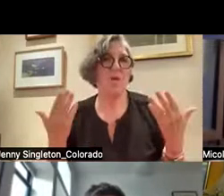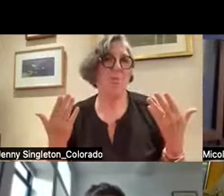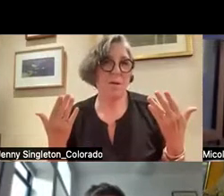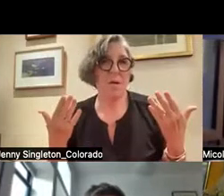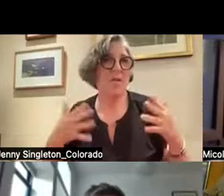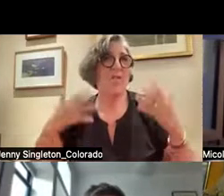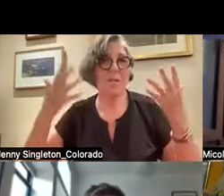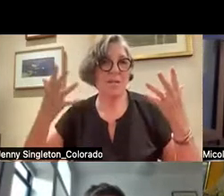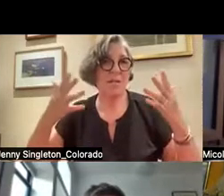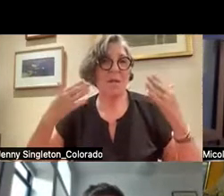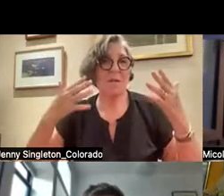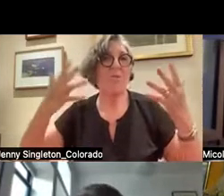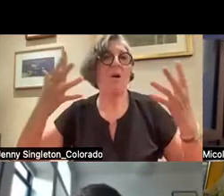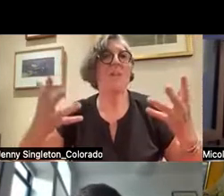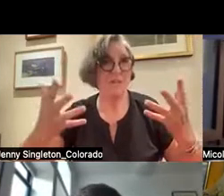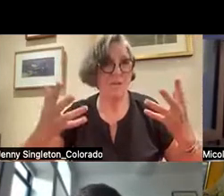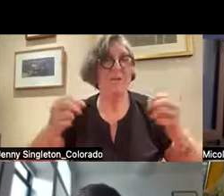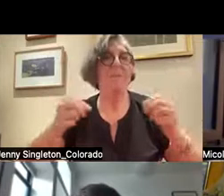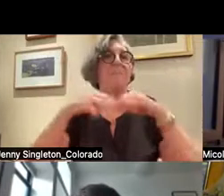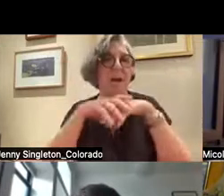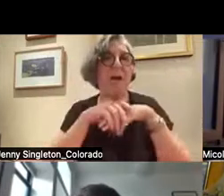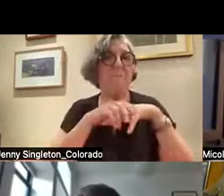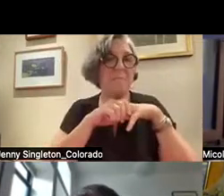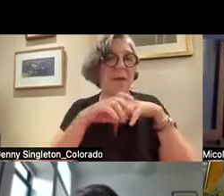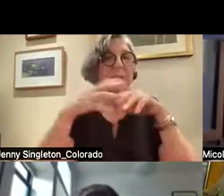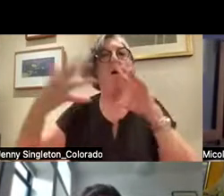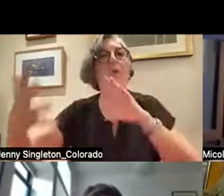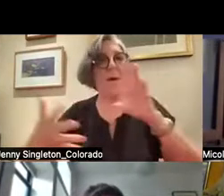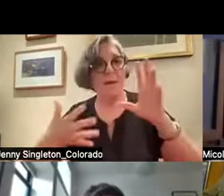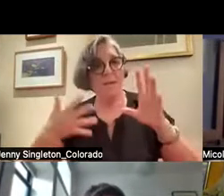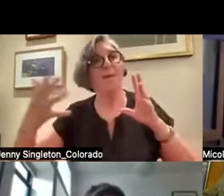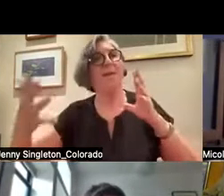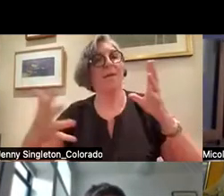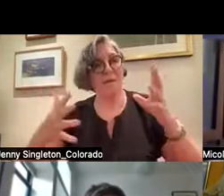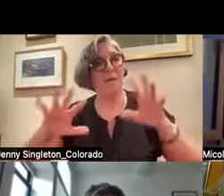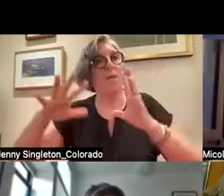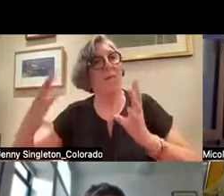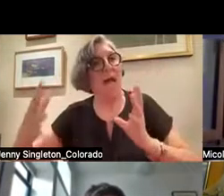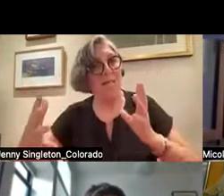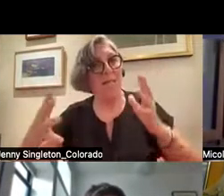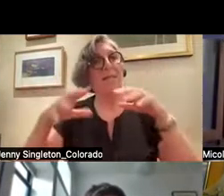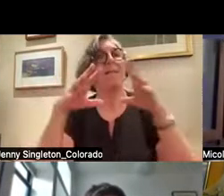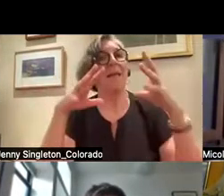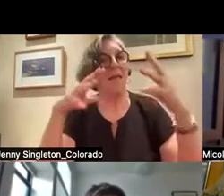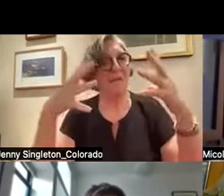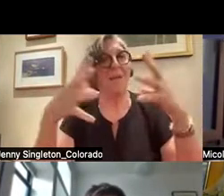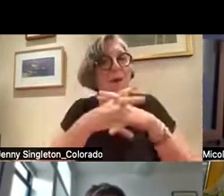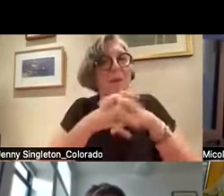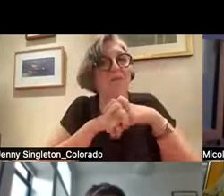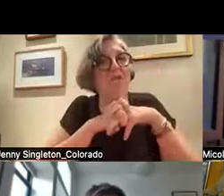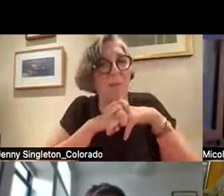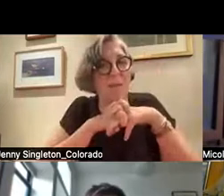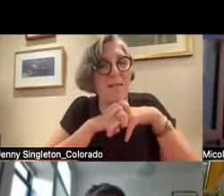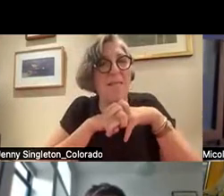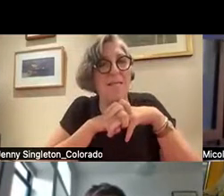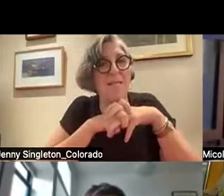about the human cognition as a processor, along with the modality that might